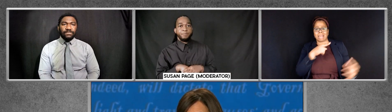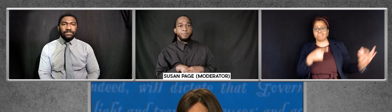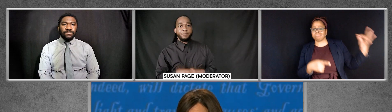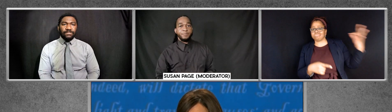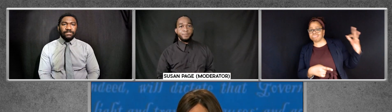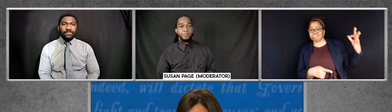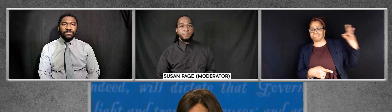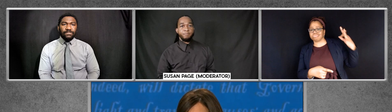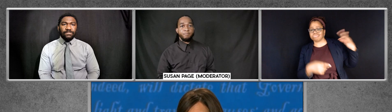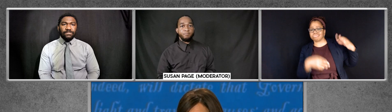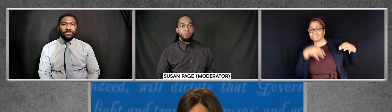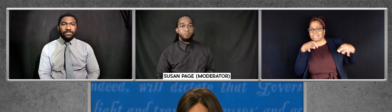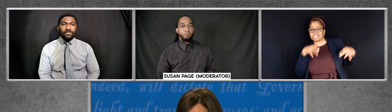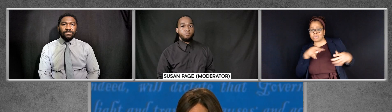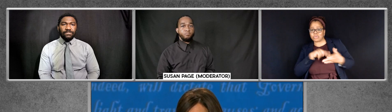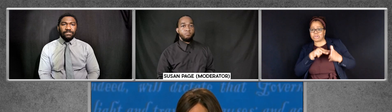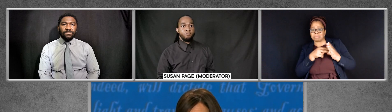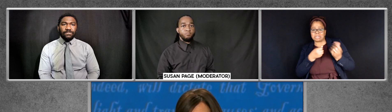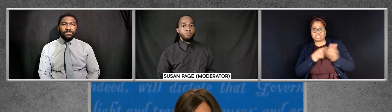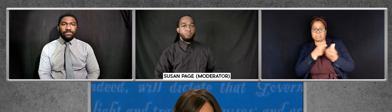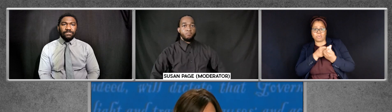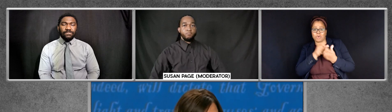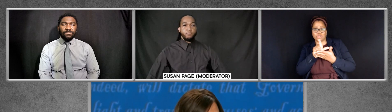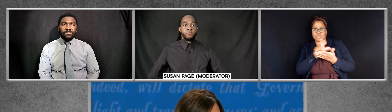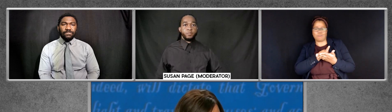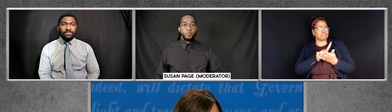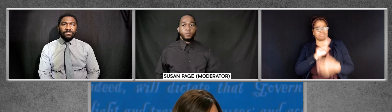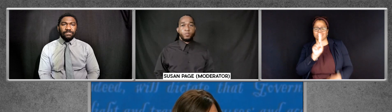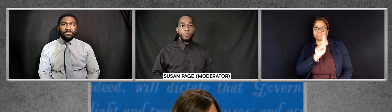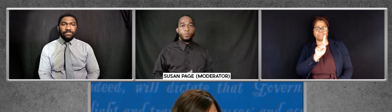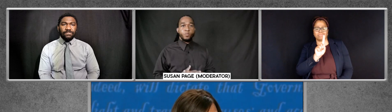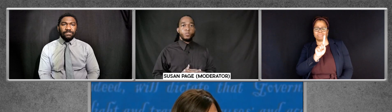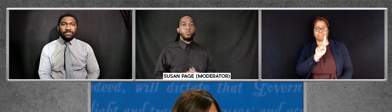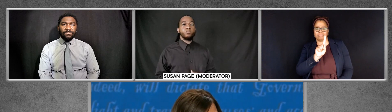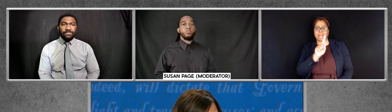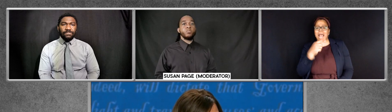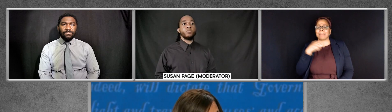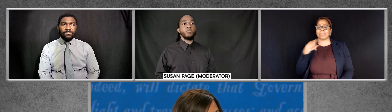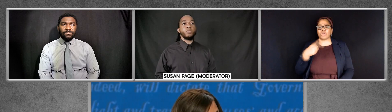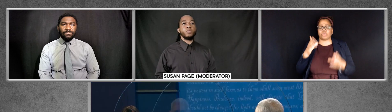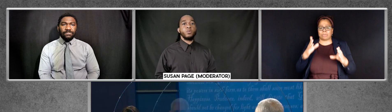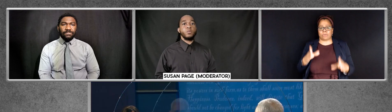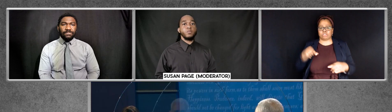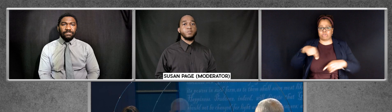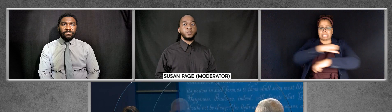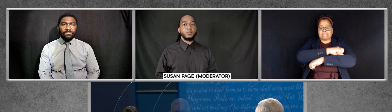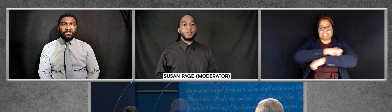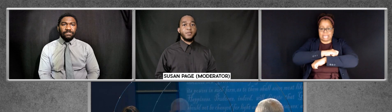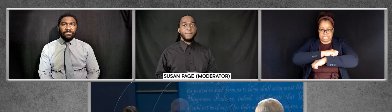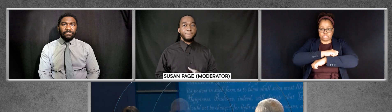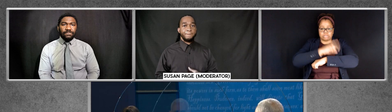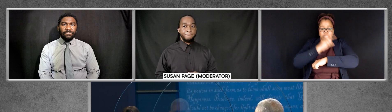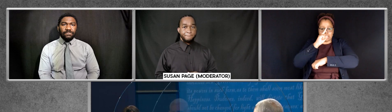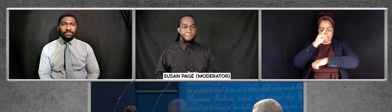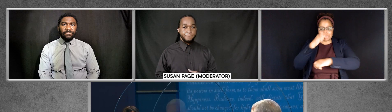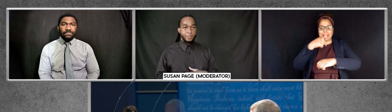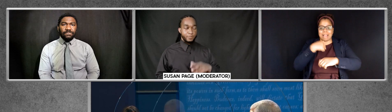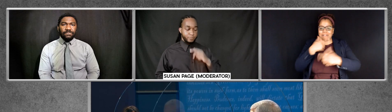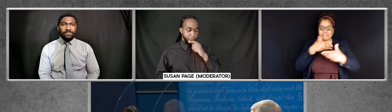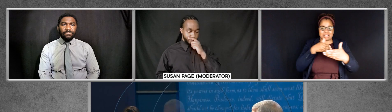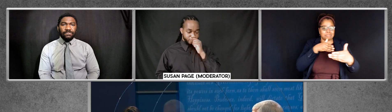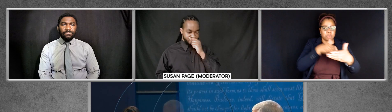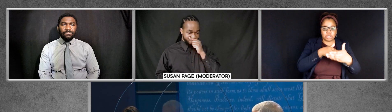on what it means to enforce the laws of our country. I am the only one on this stage who has personally prosecuted everything from